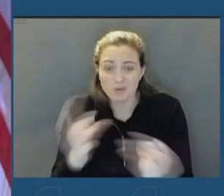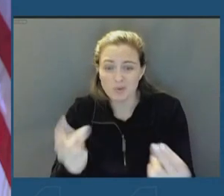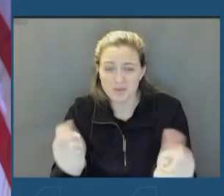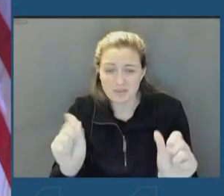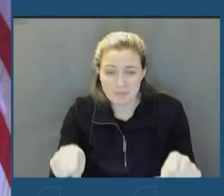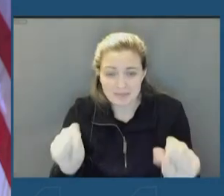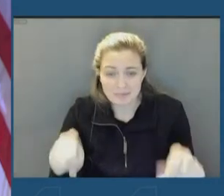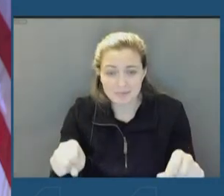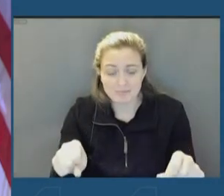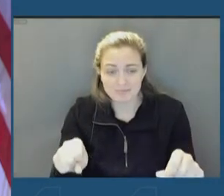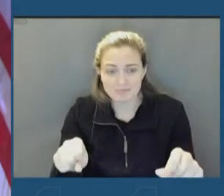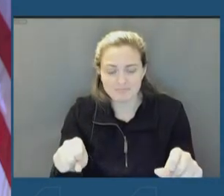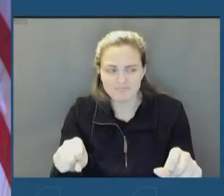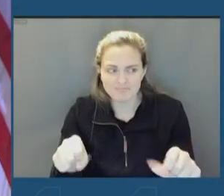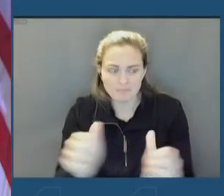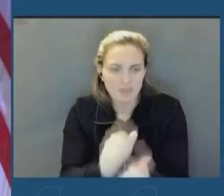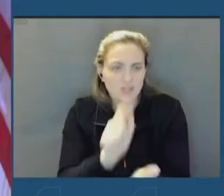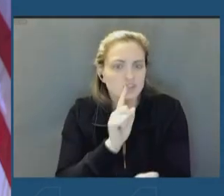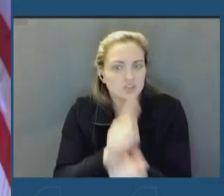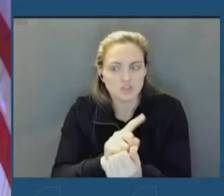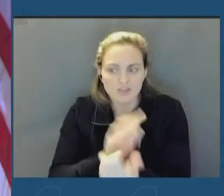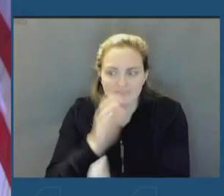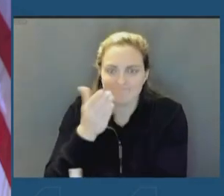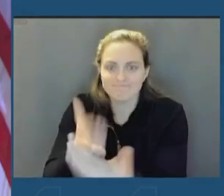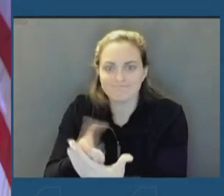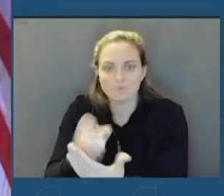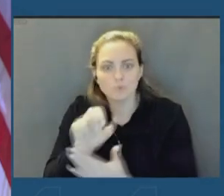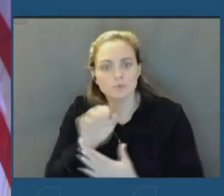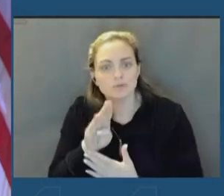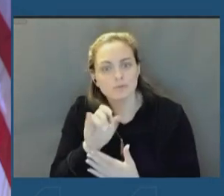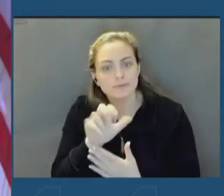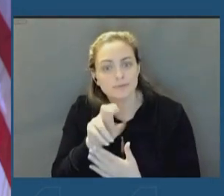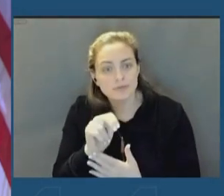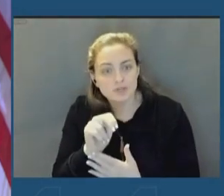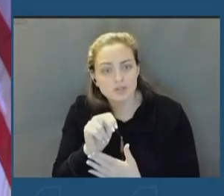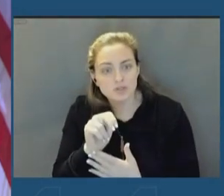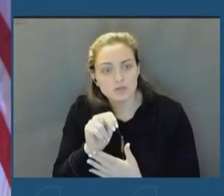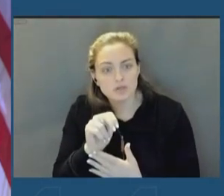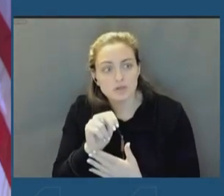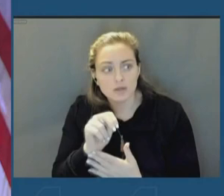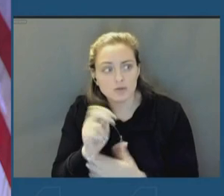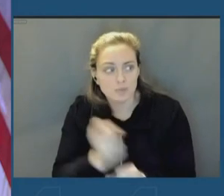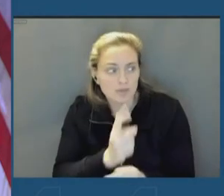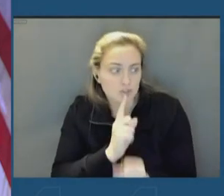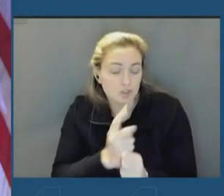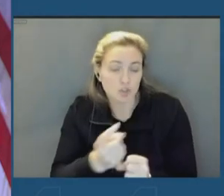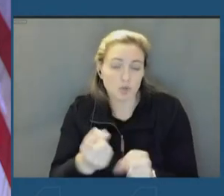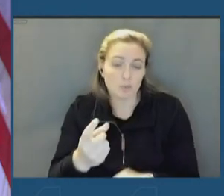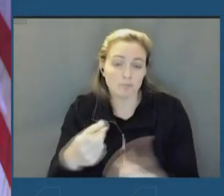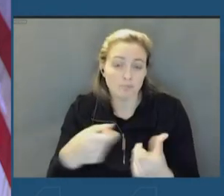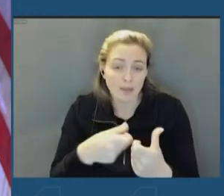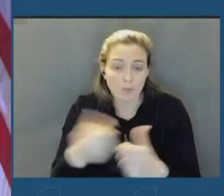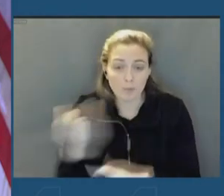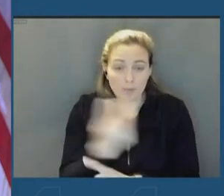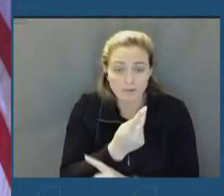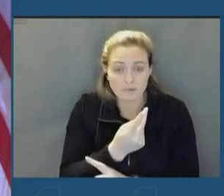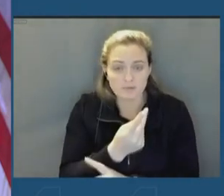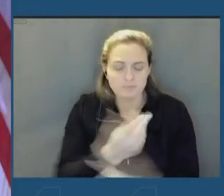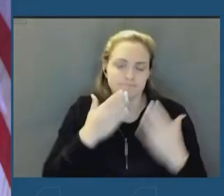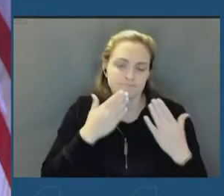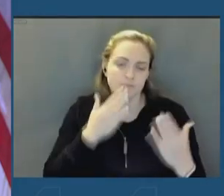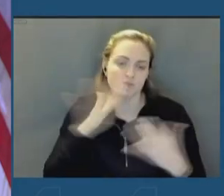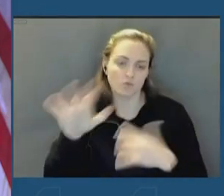possible to reach substations and to reverse power outages. I thank them for that